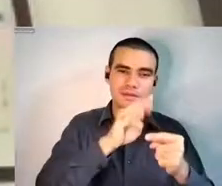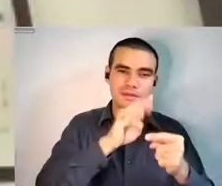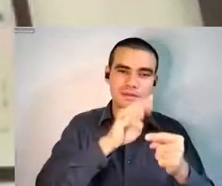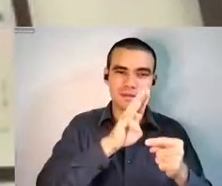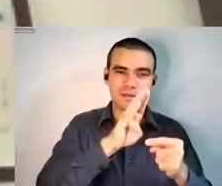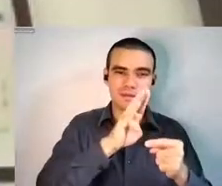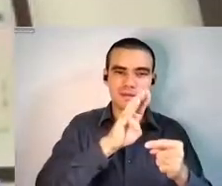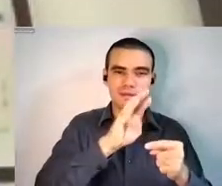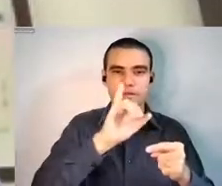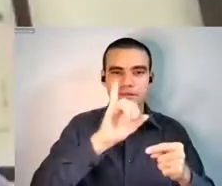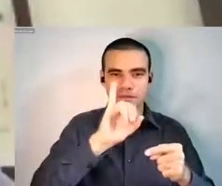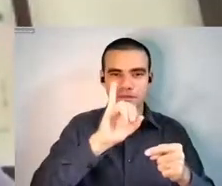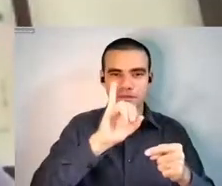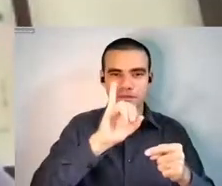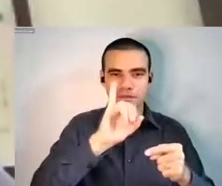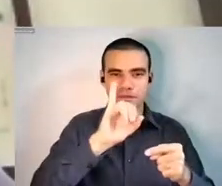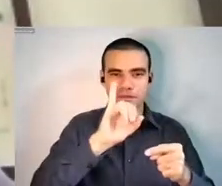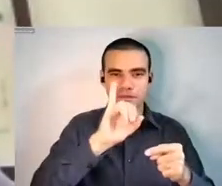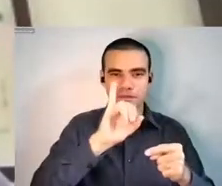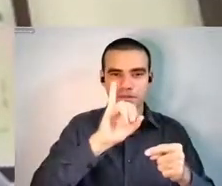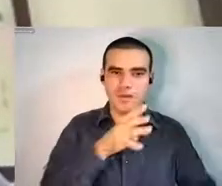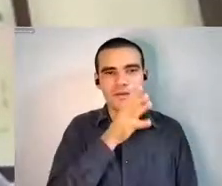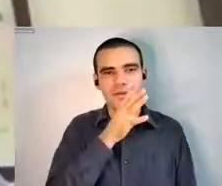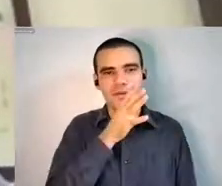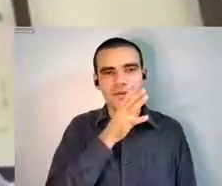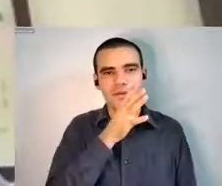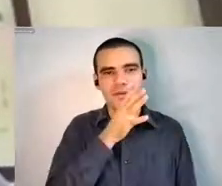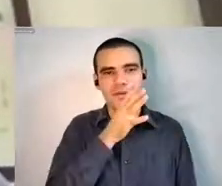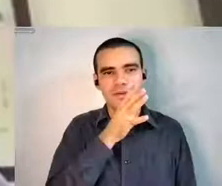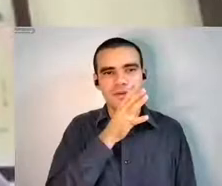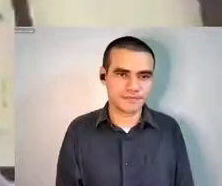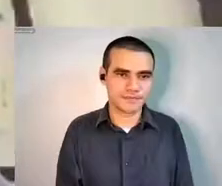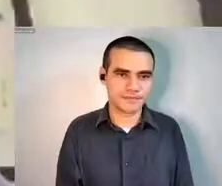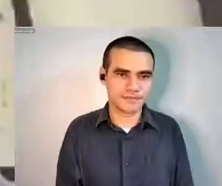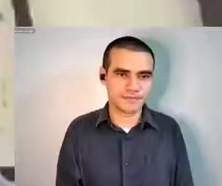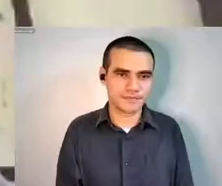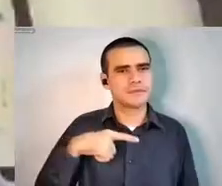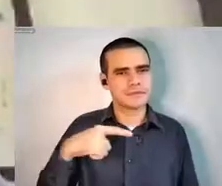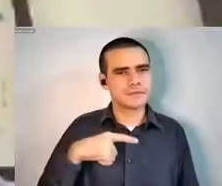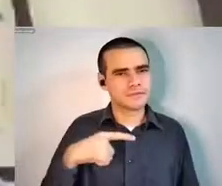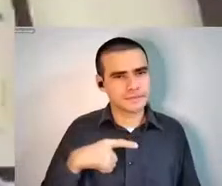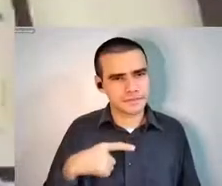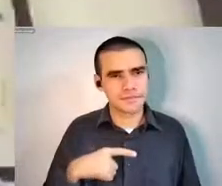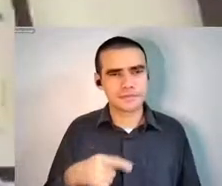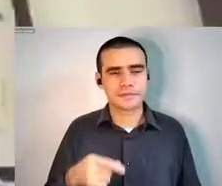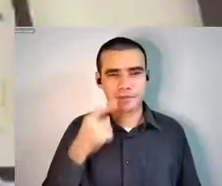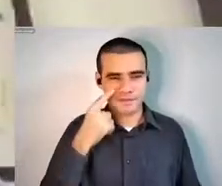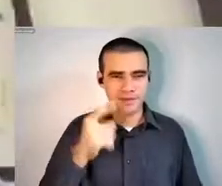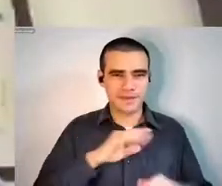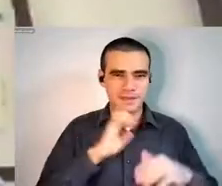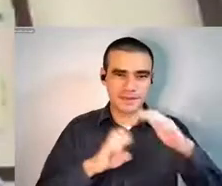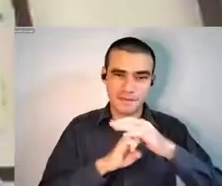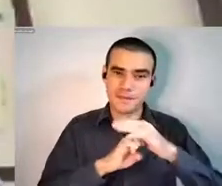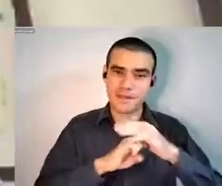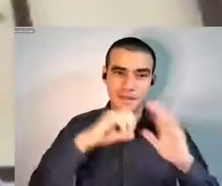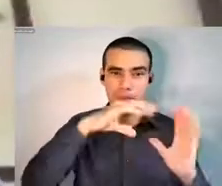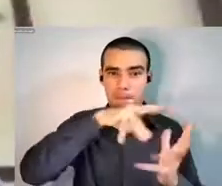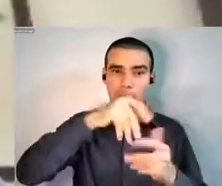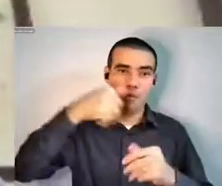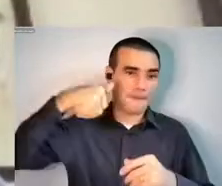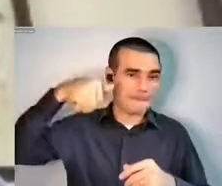its knowledge and its development. If you look today, the